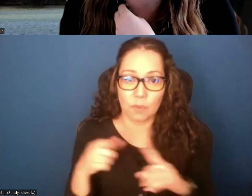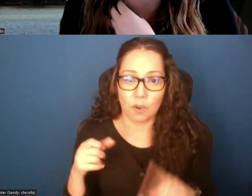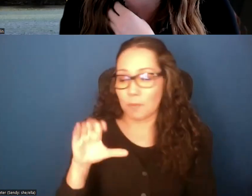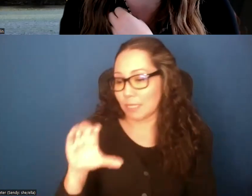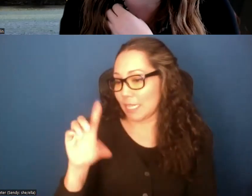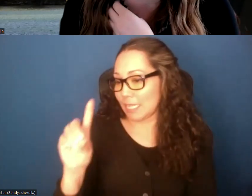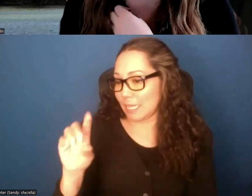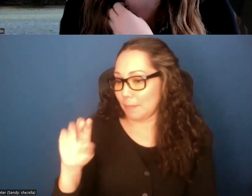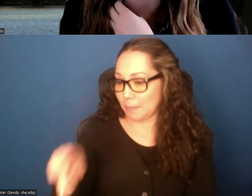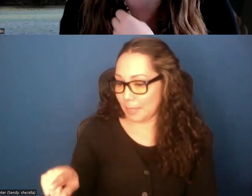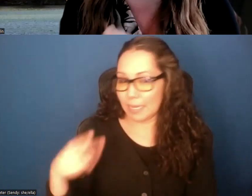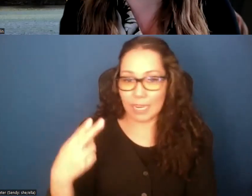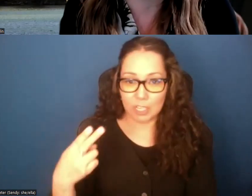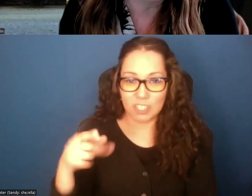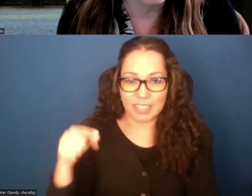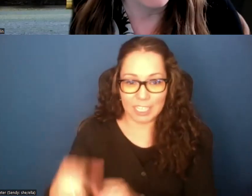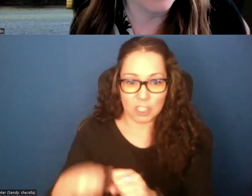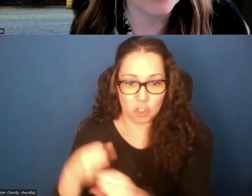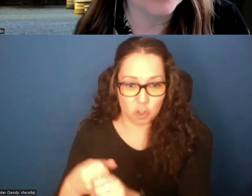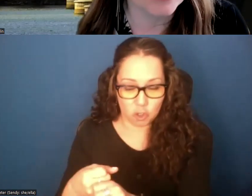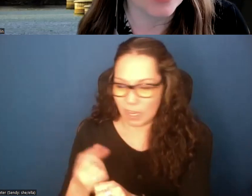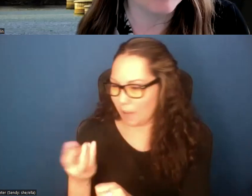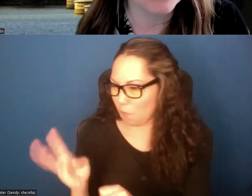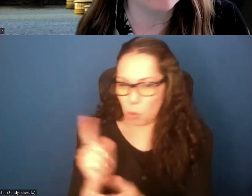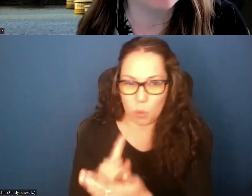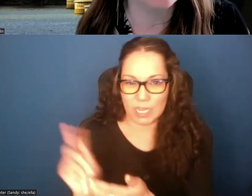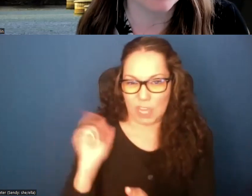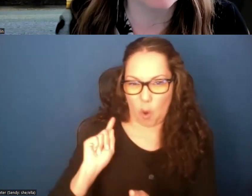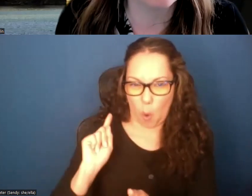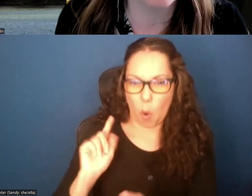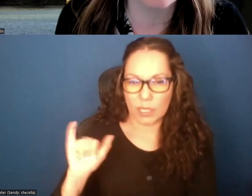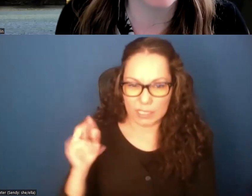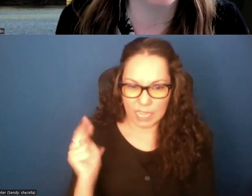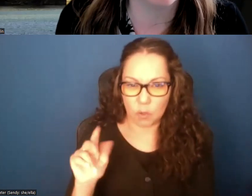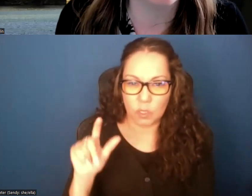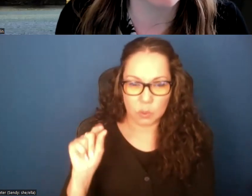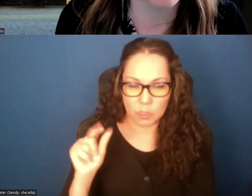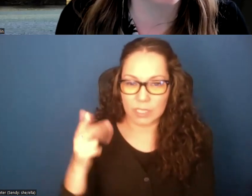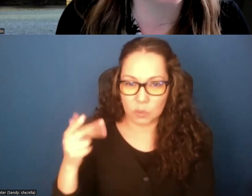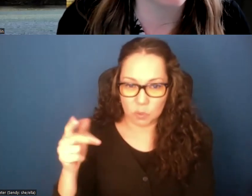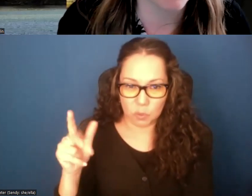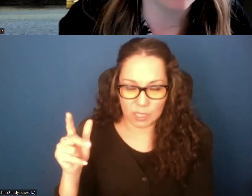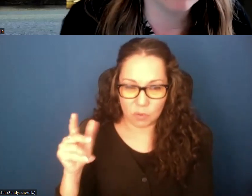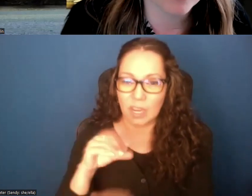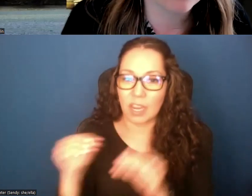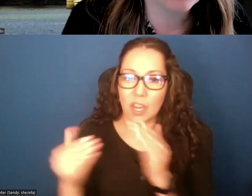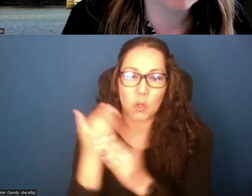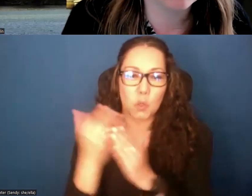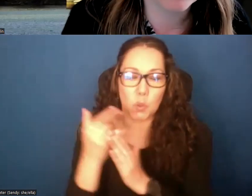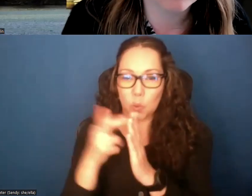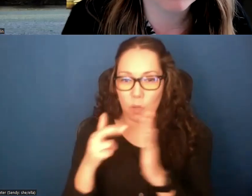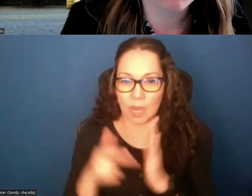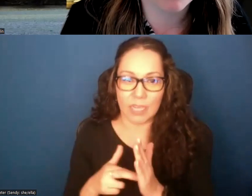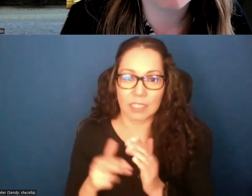January of this year, so just a couple of weeks ago. And it issued new guidance allowing indoor visitation without